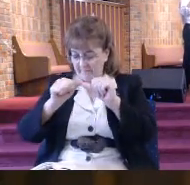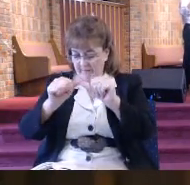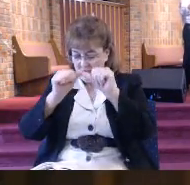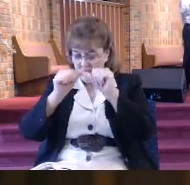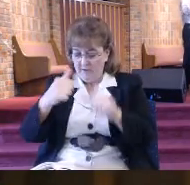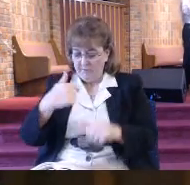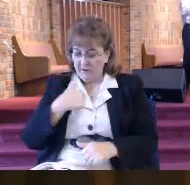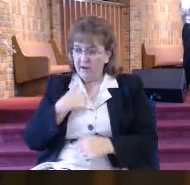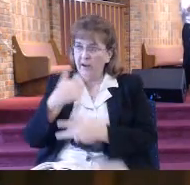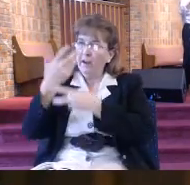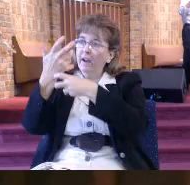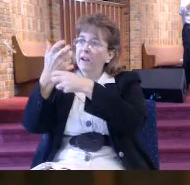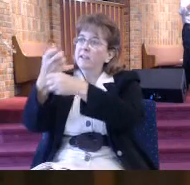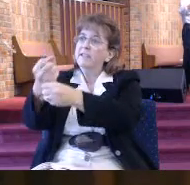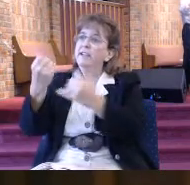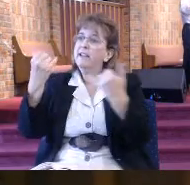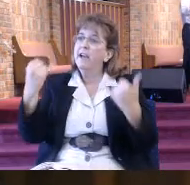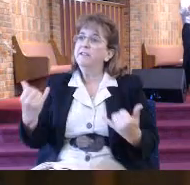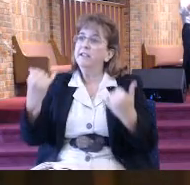ages I am trying.